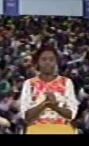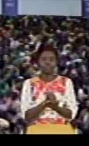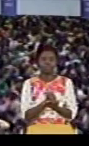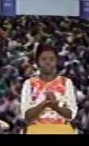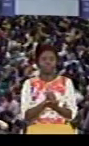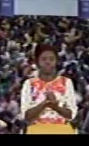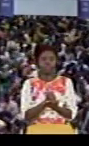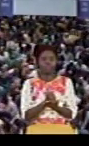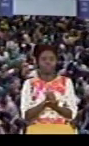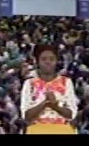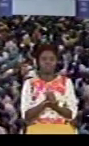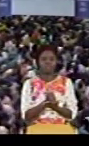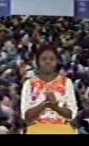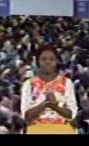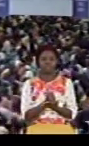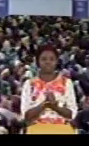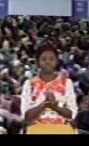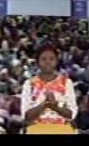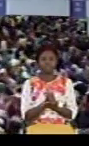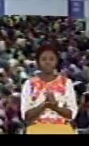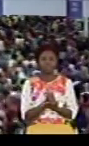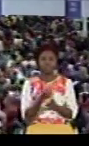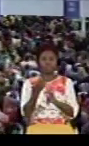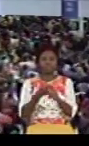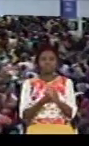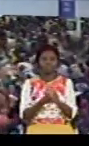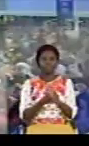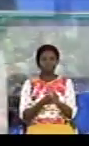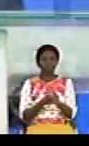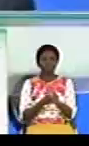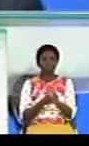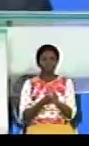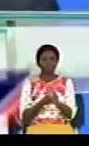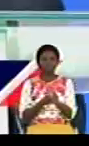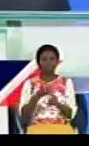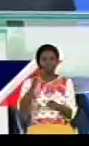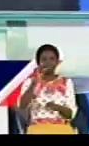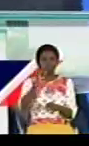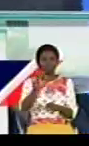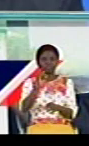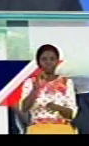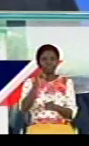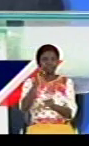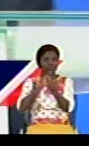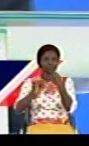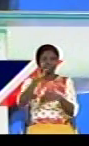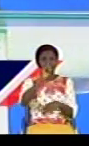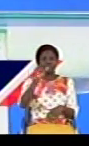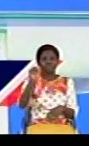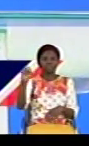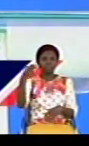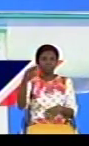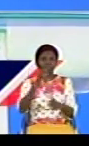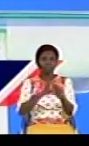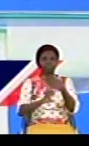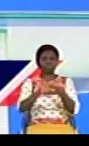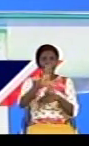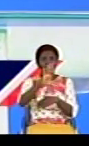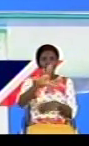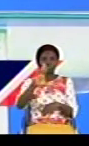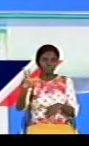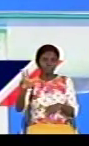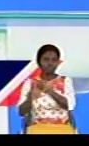From Isaiah chapter 53, I'm reading from verse 1. Isaiah